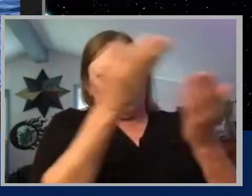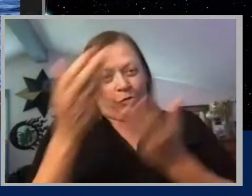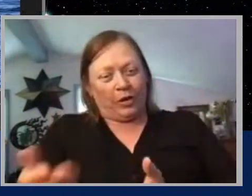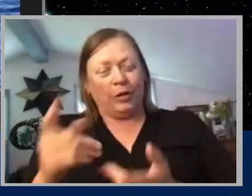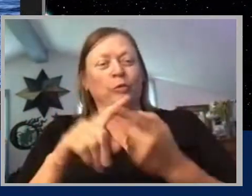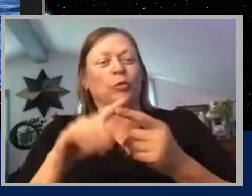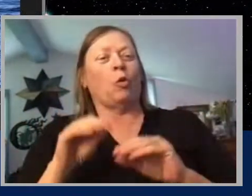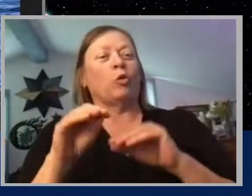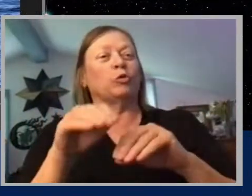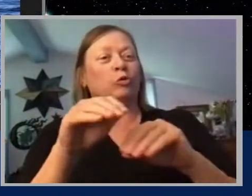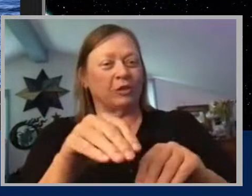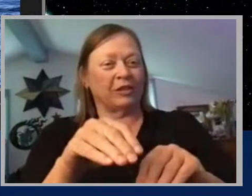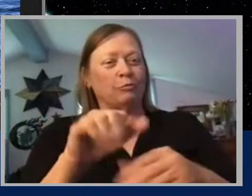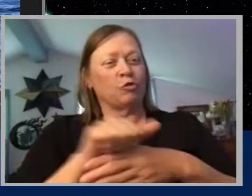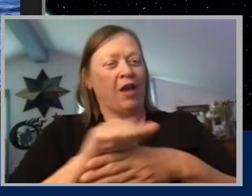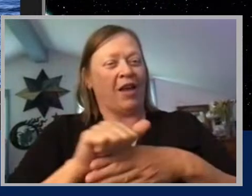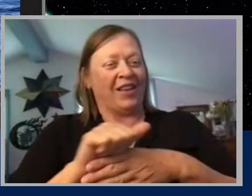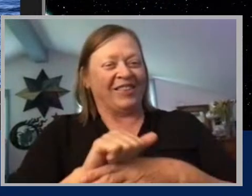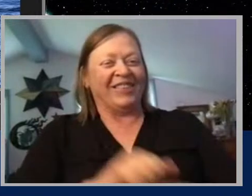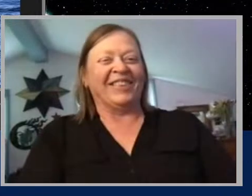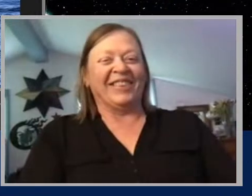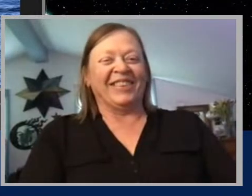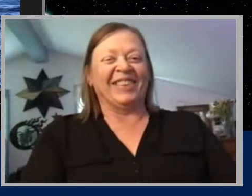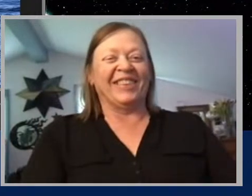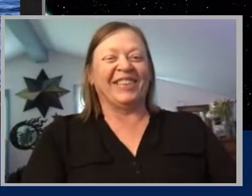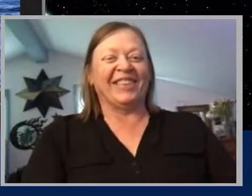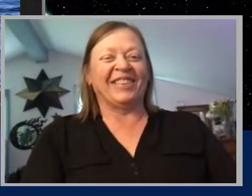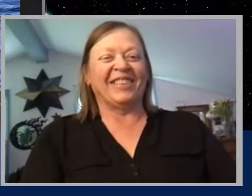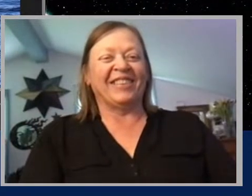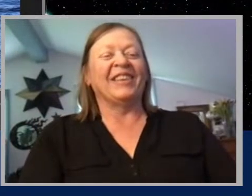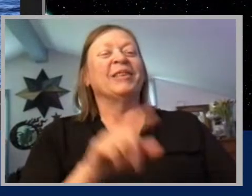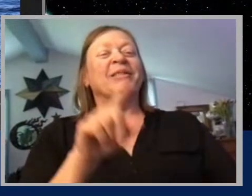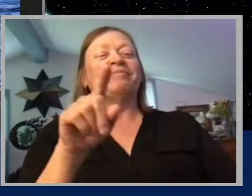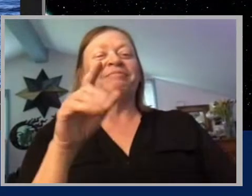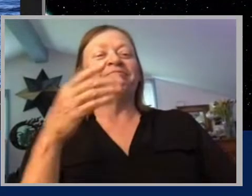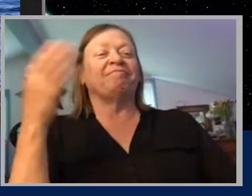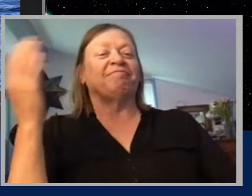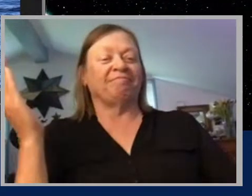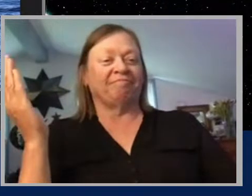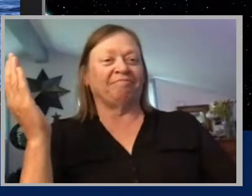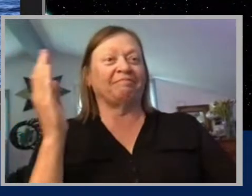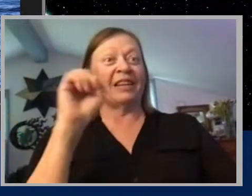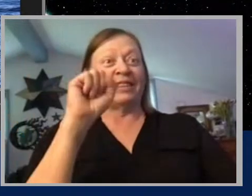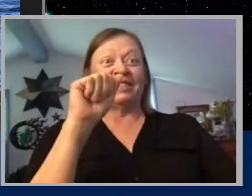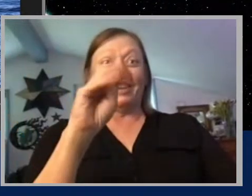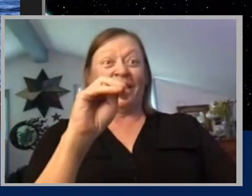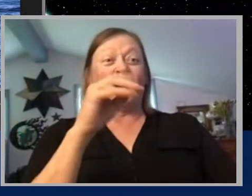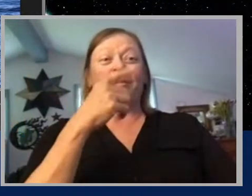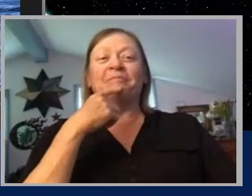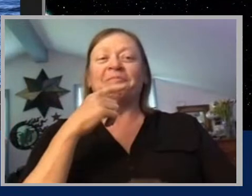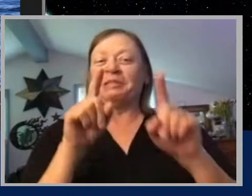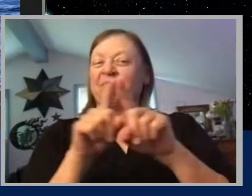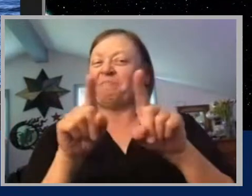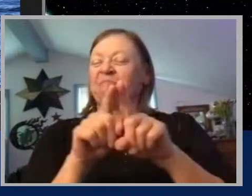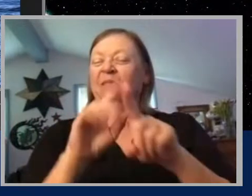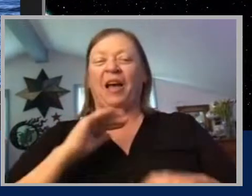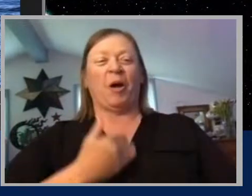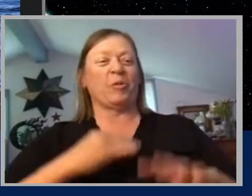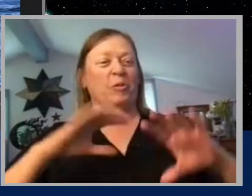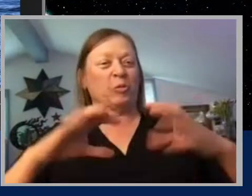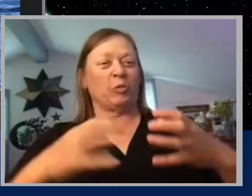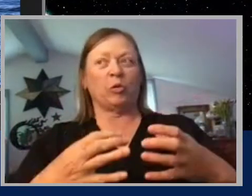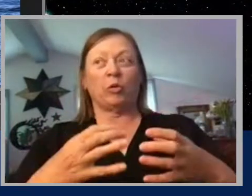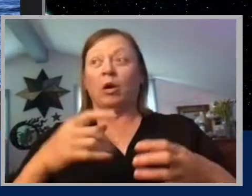And same for commercial. Commercial crew does the same thing. We make sure that the crew is very familiar with the launch pad, whatever